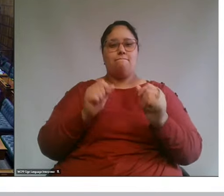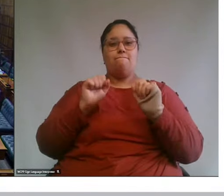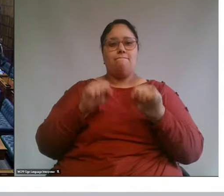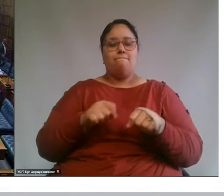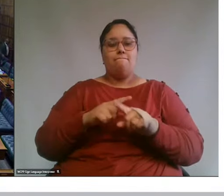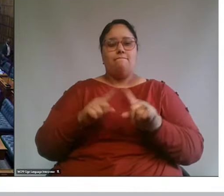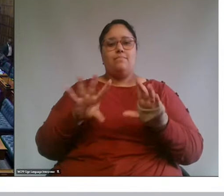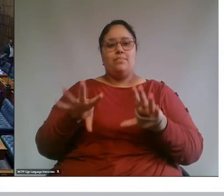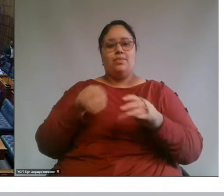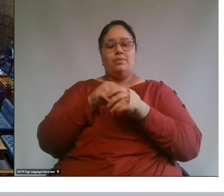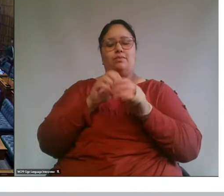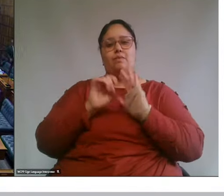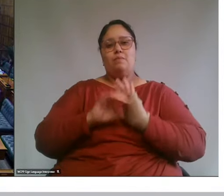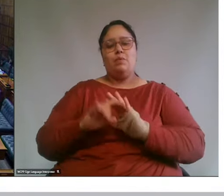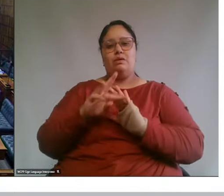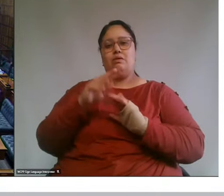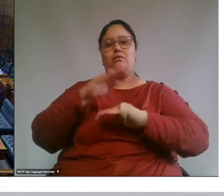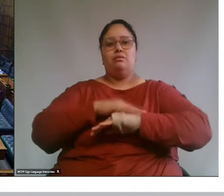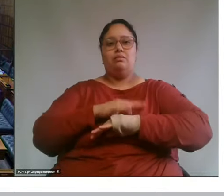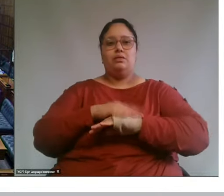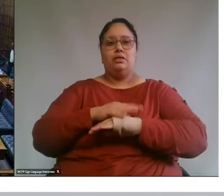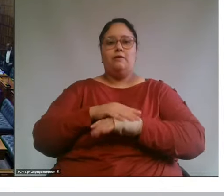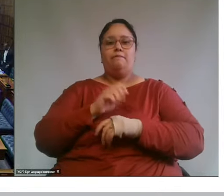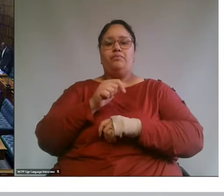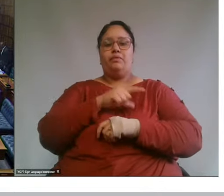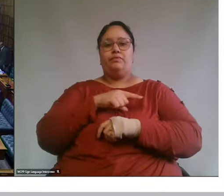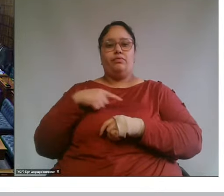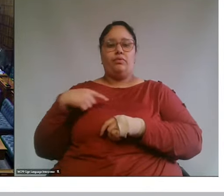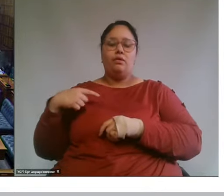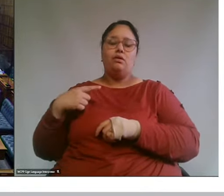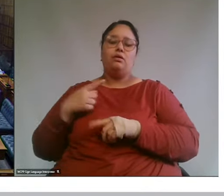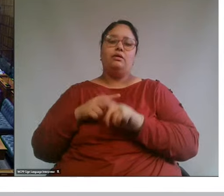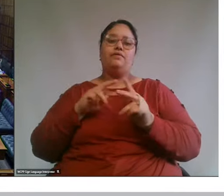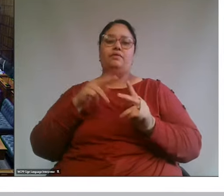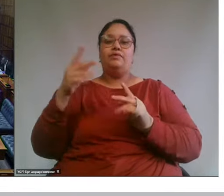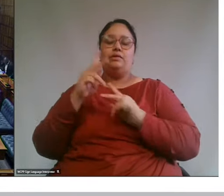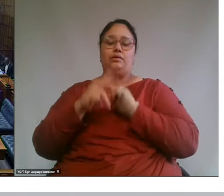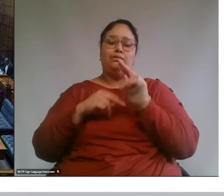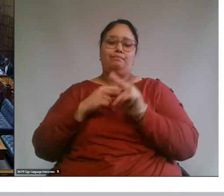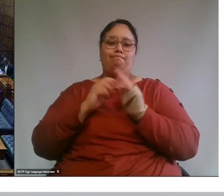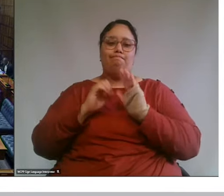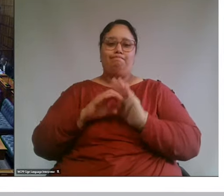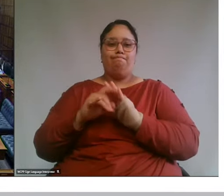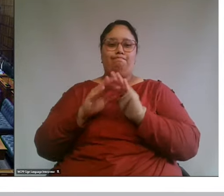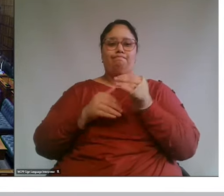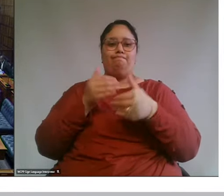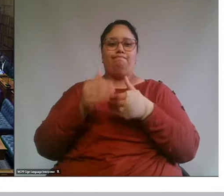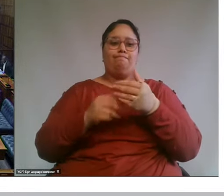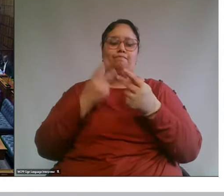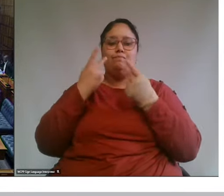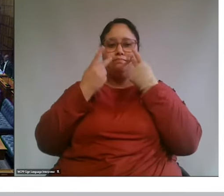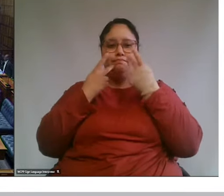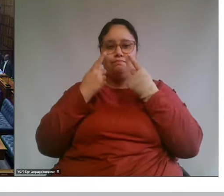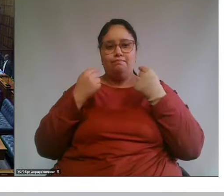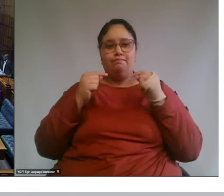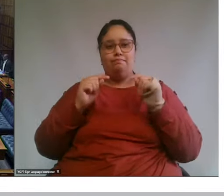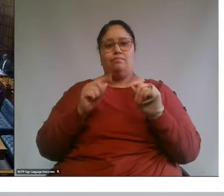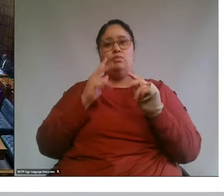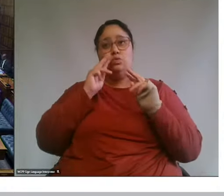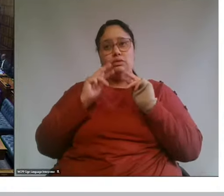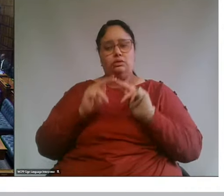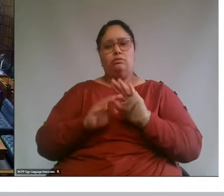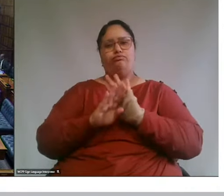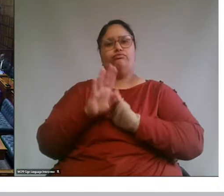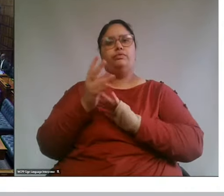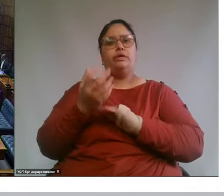taken them to Market other times it takes a little bit longer different kind of Market Etc so we see the successes start to bear fruit